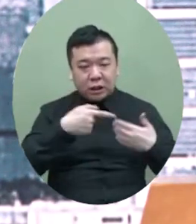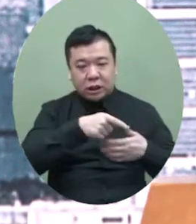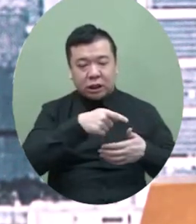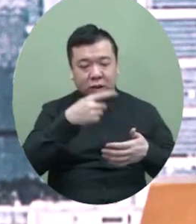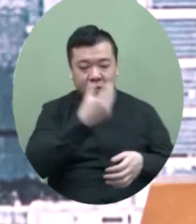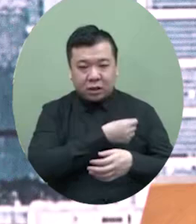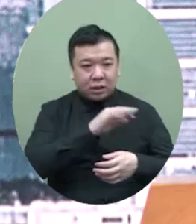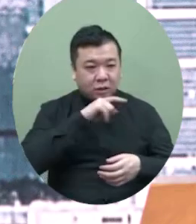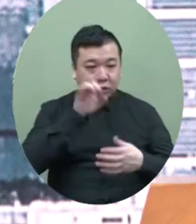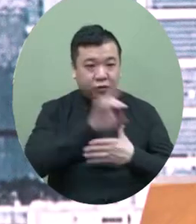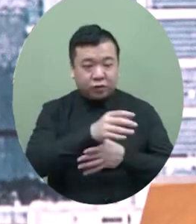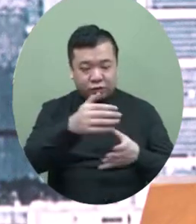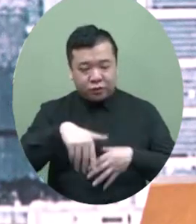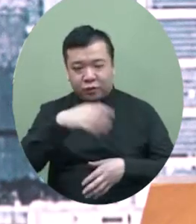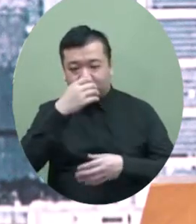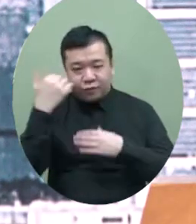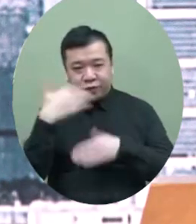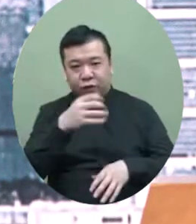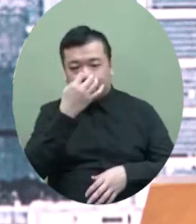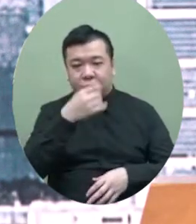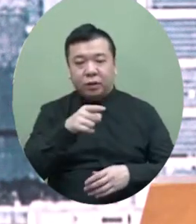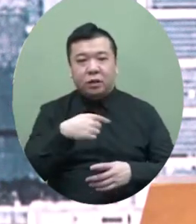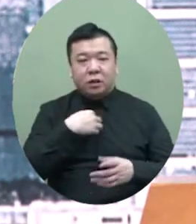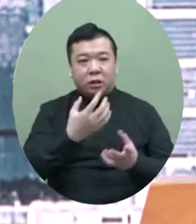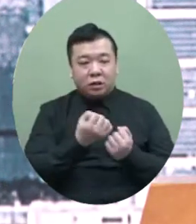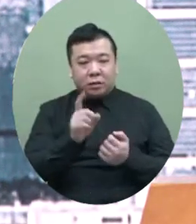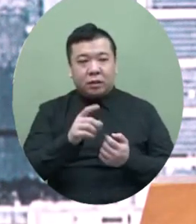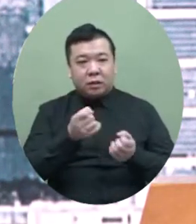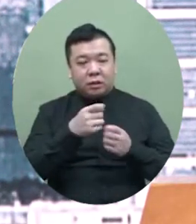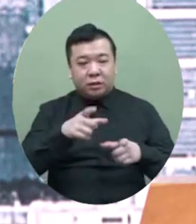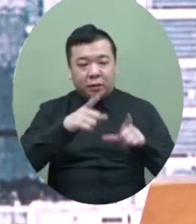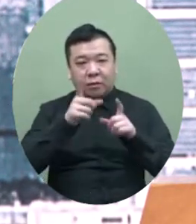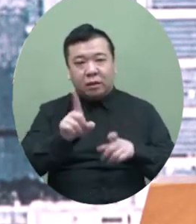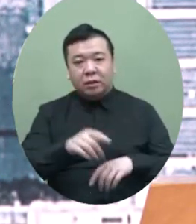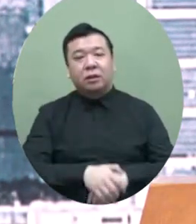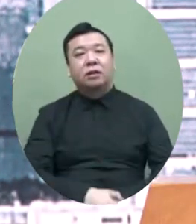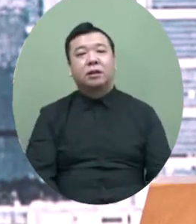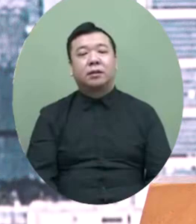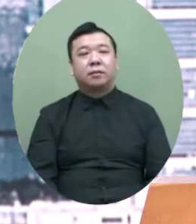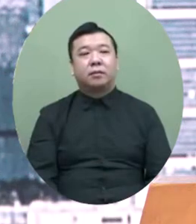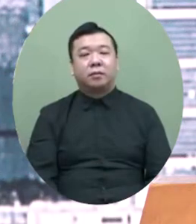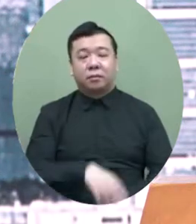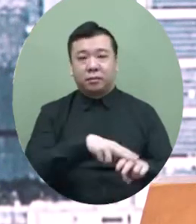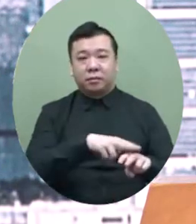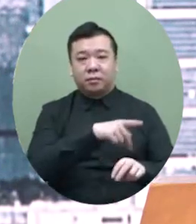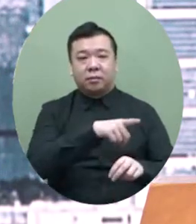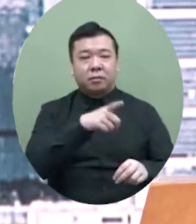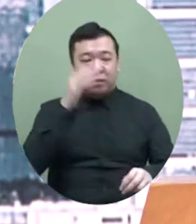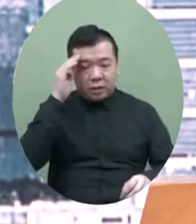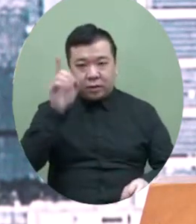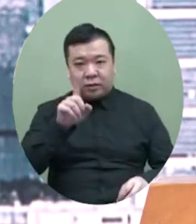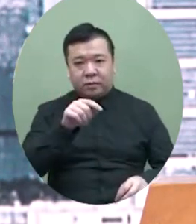back to me is they will help. The Central People's Government will help. But for the time being, this is a sort of contractual purchase